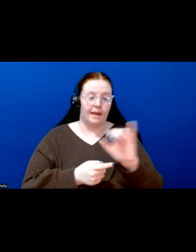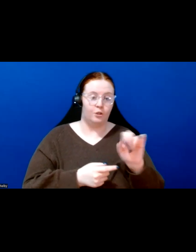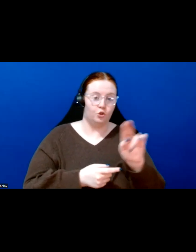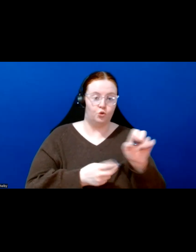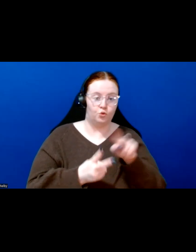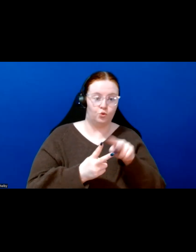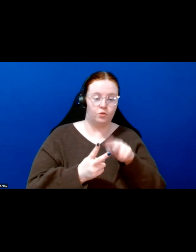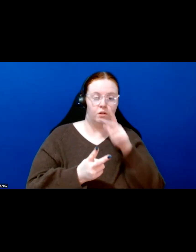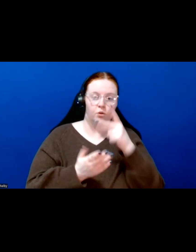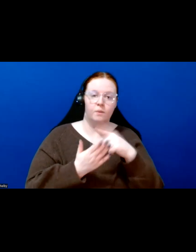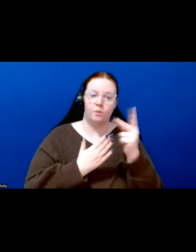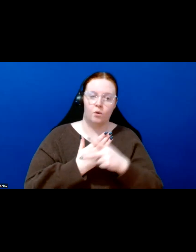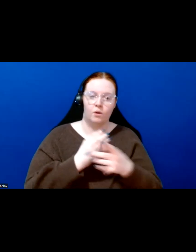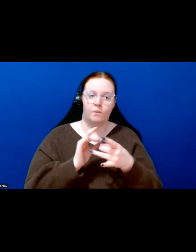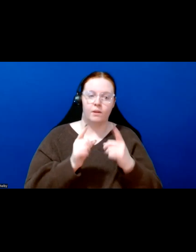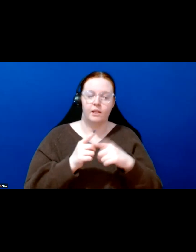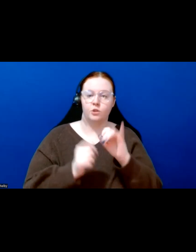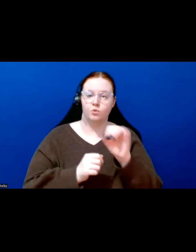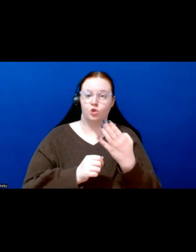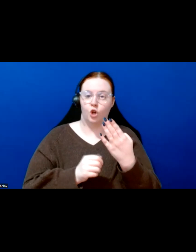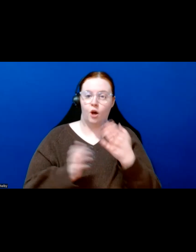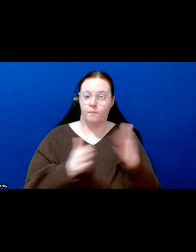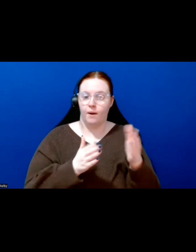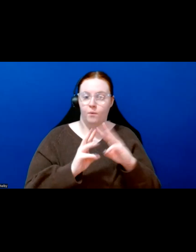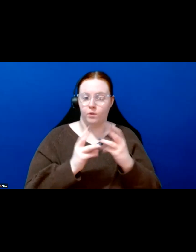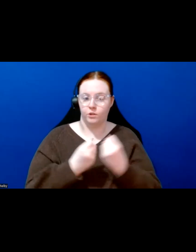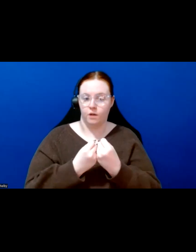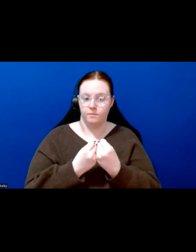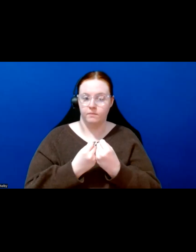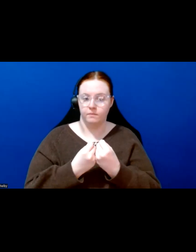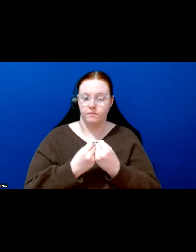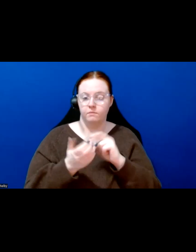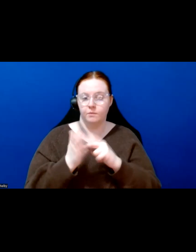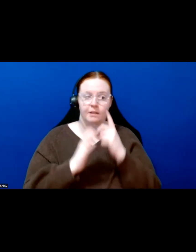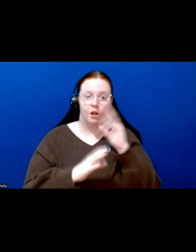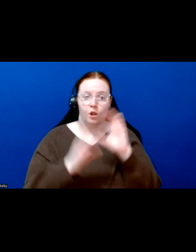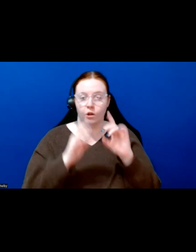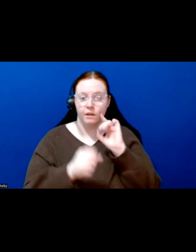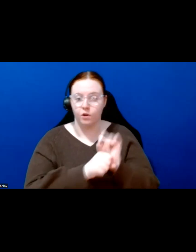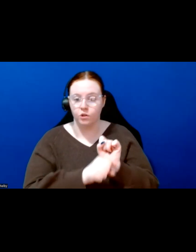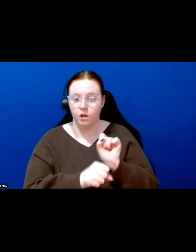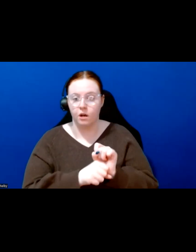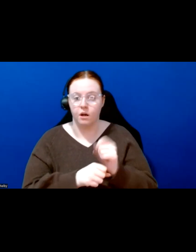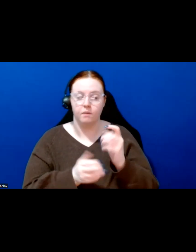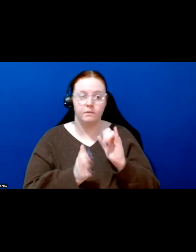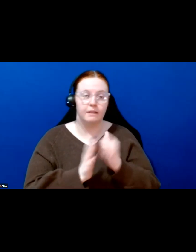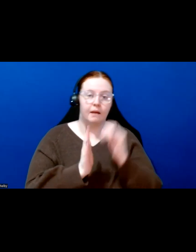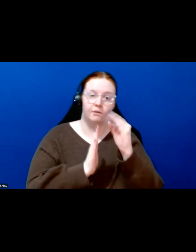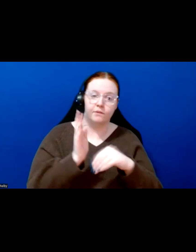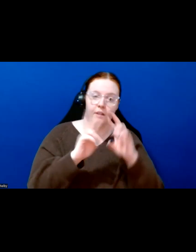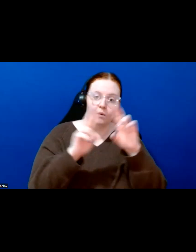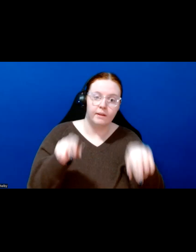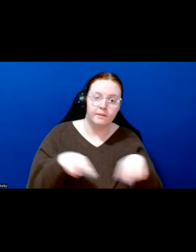programming on job prep workshops. So like how to job search, how to build your resume, and how to do